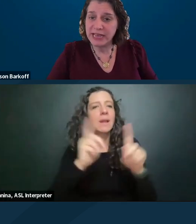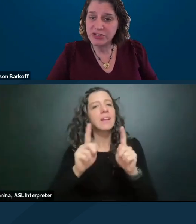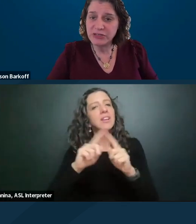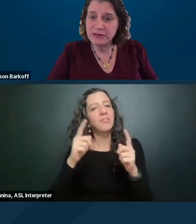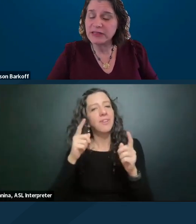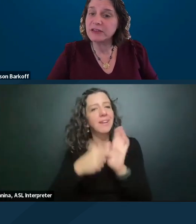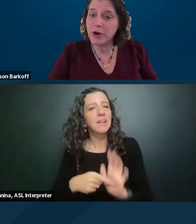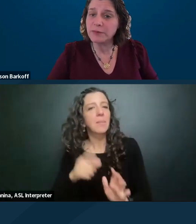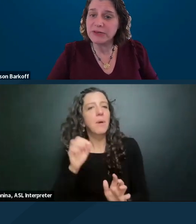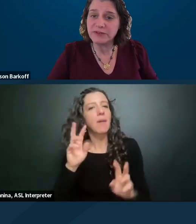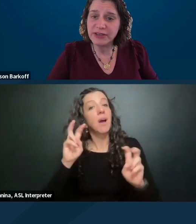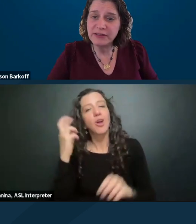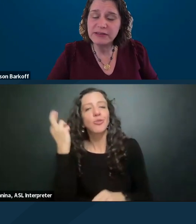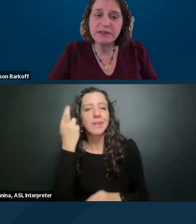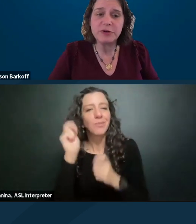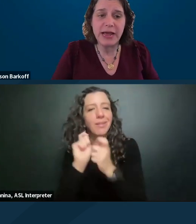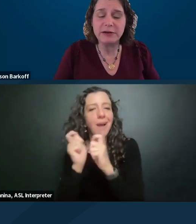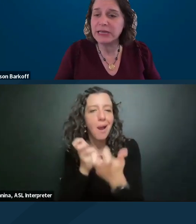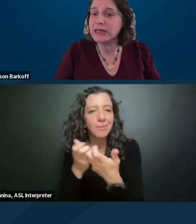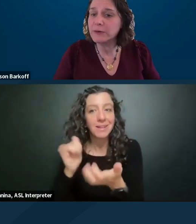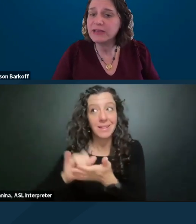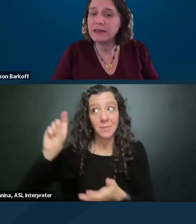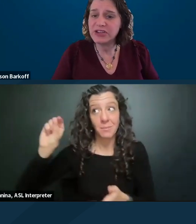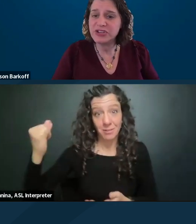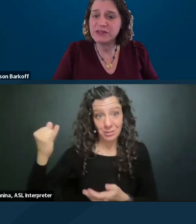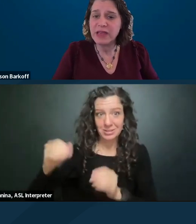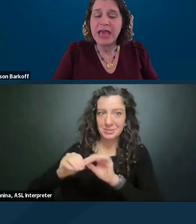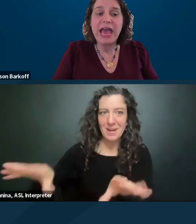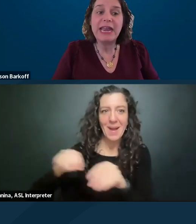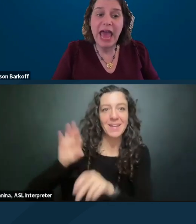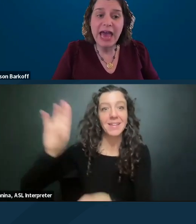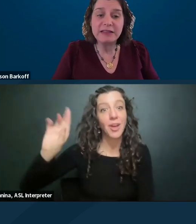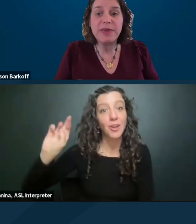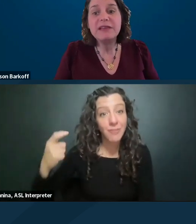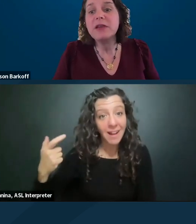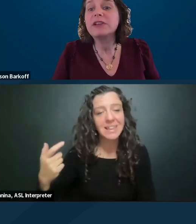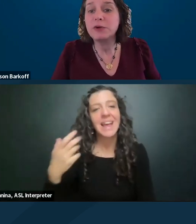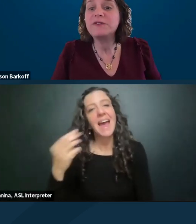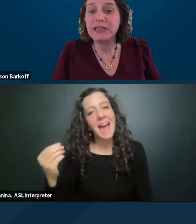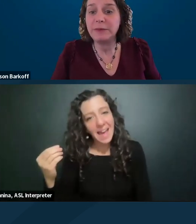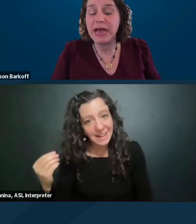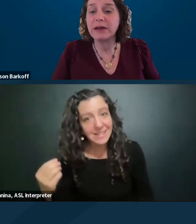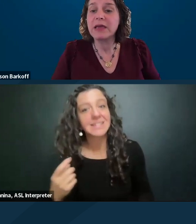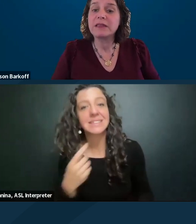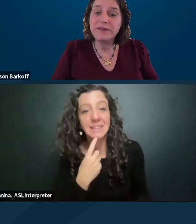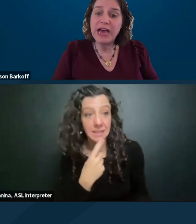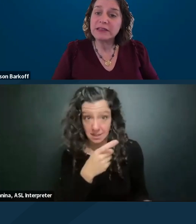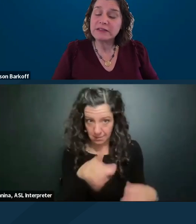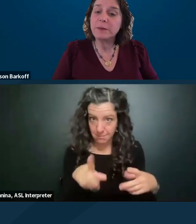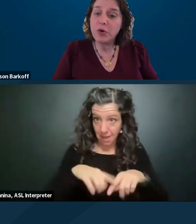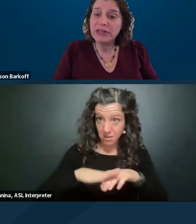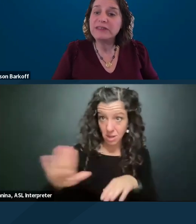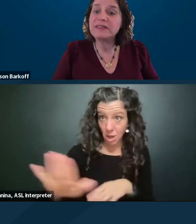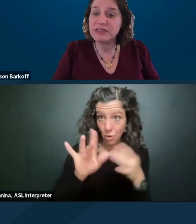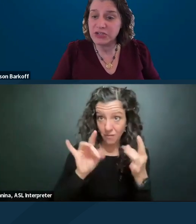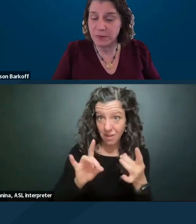reasonable accommodations that the Department of Justice has put out in their regulations, and adds, based on your feedback, the fact